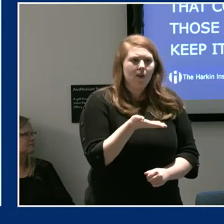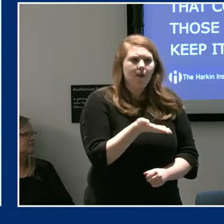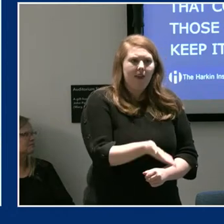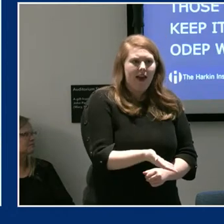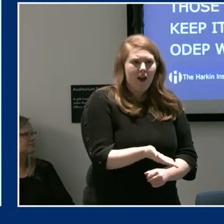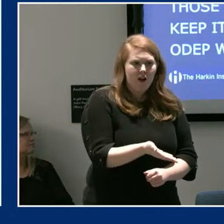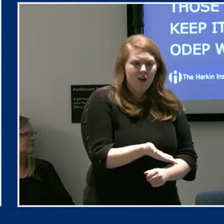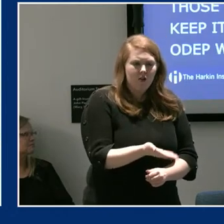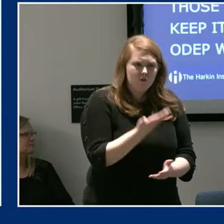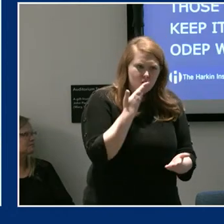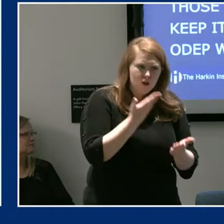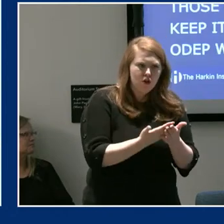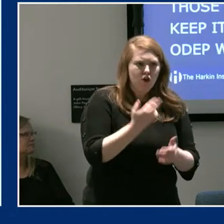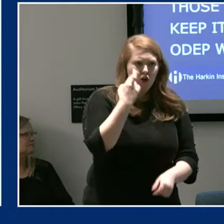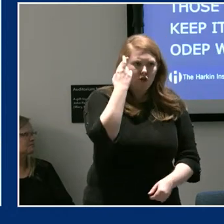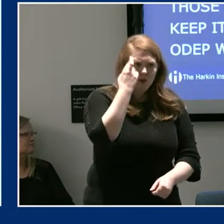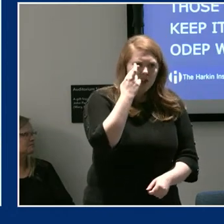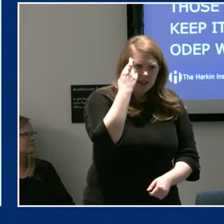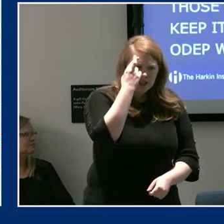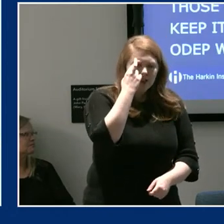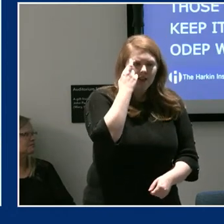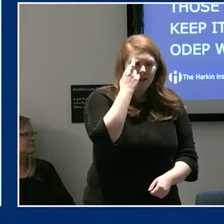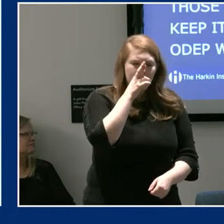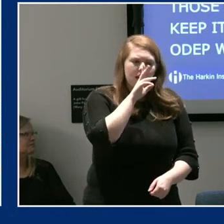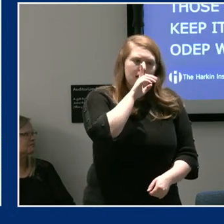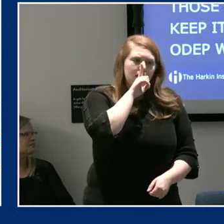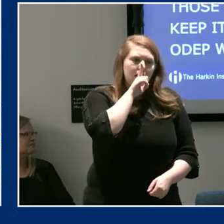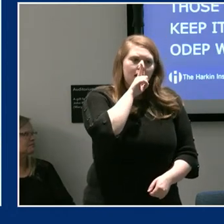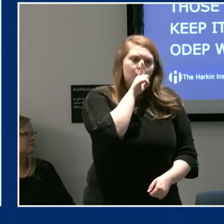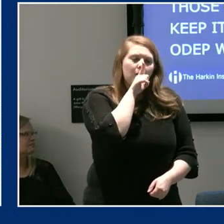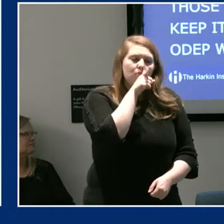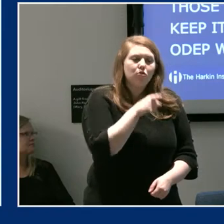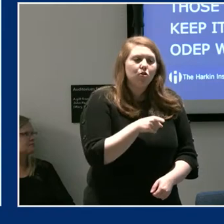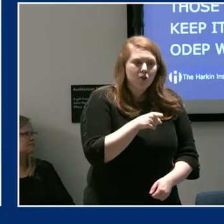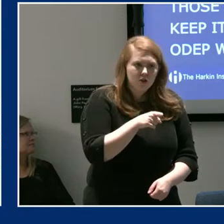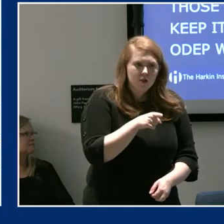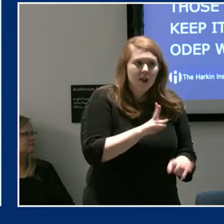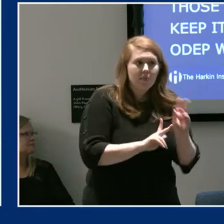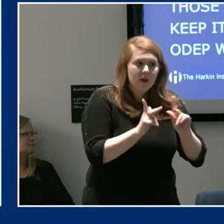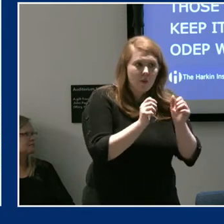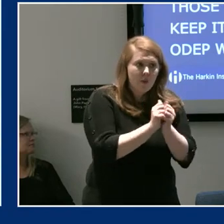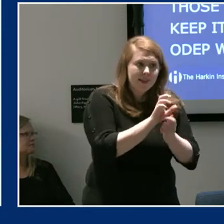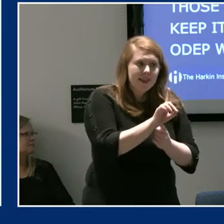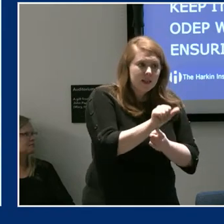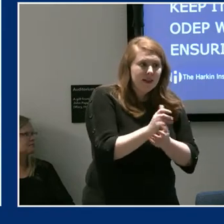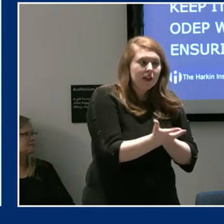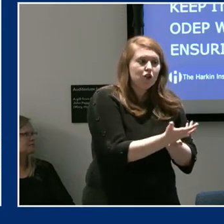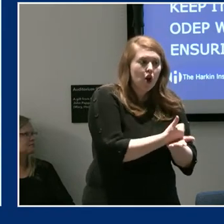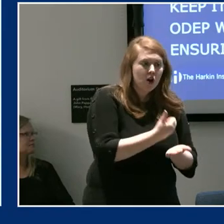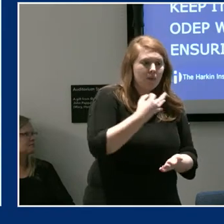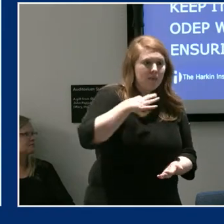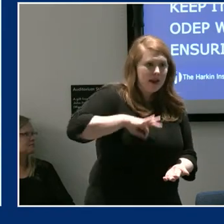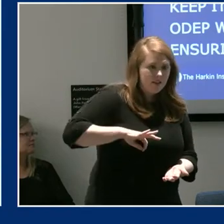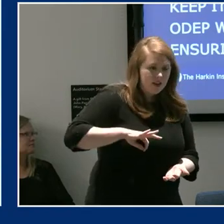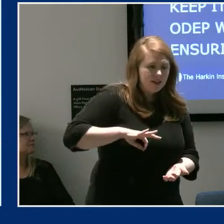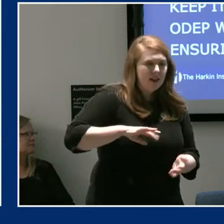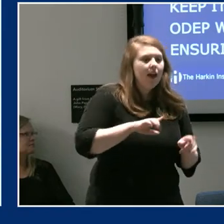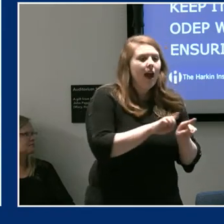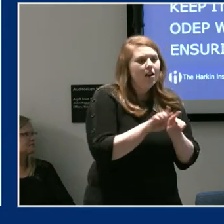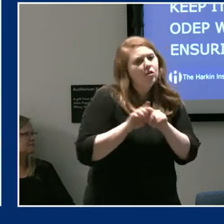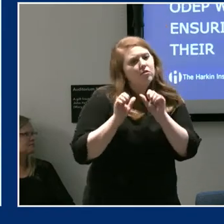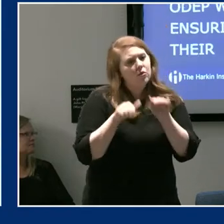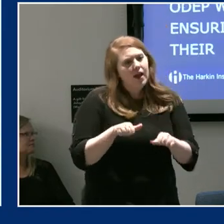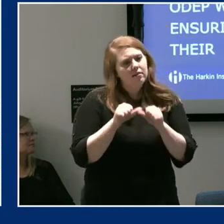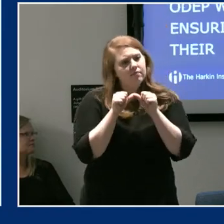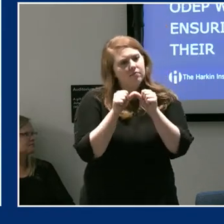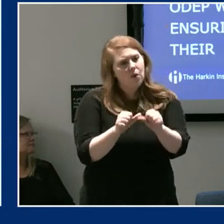for the good reasons of ensuring that people with disabilities both got their benefits, but also could continue to work